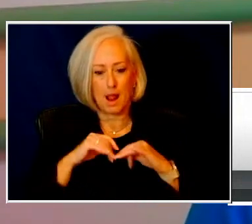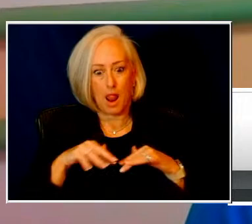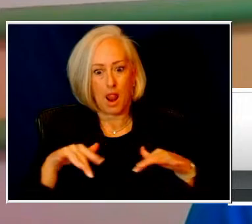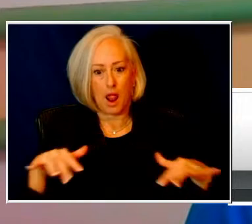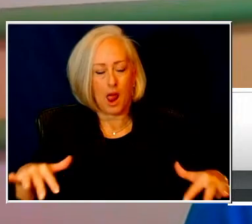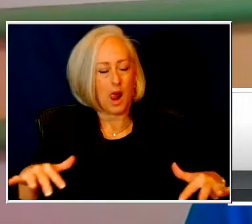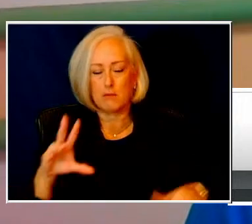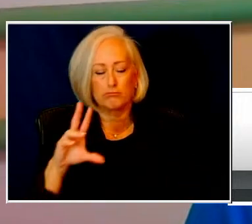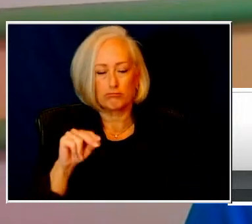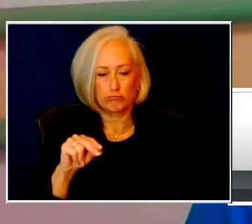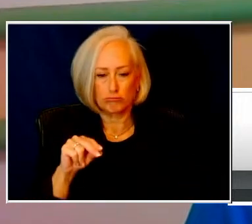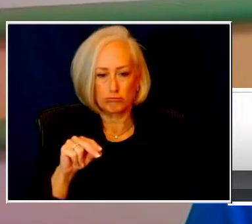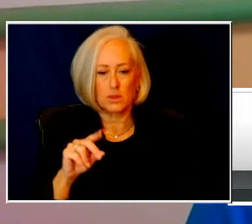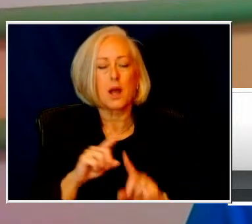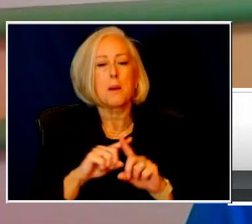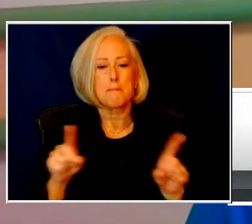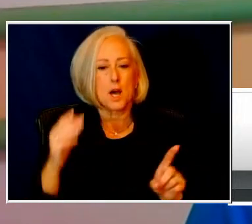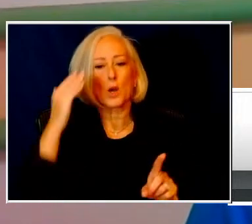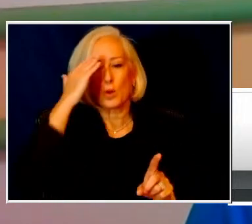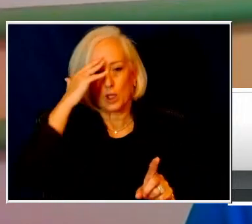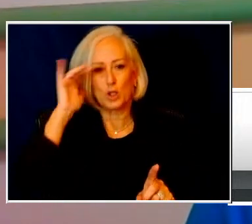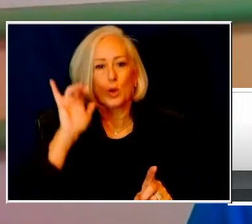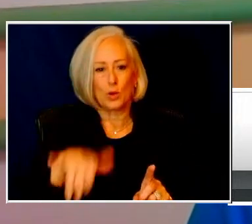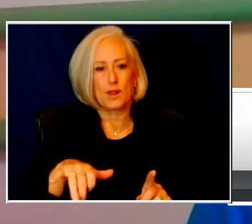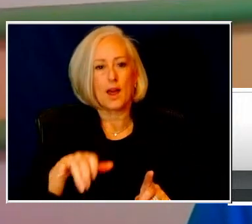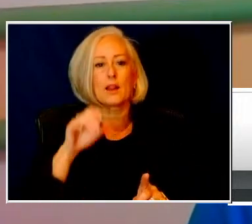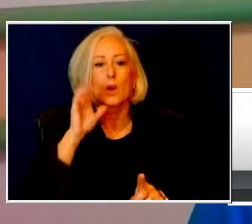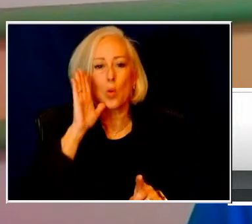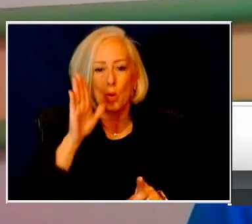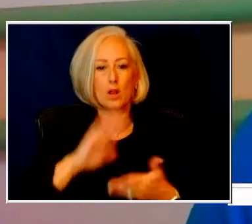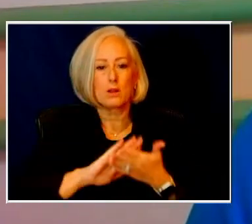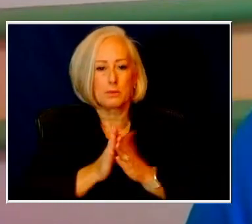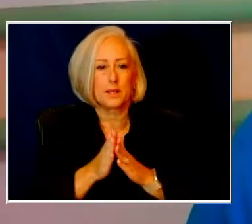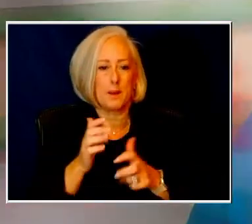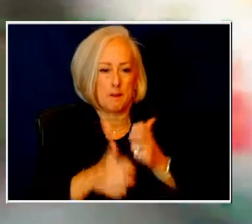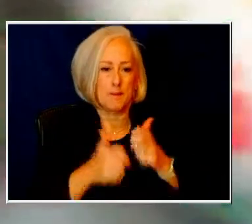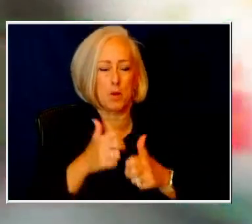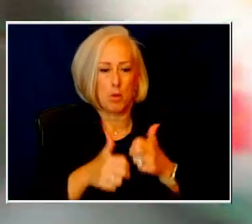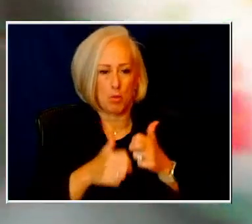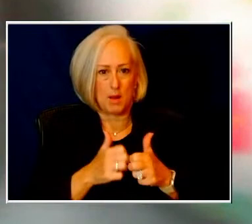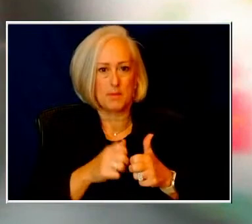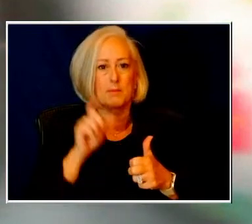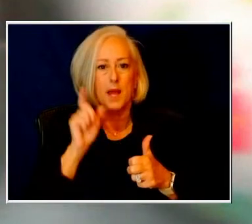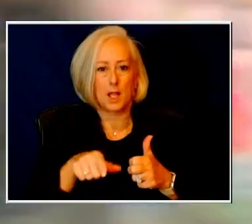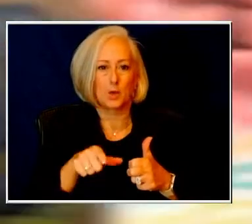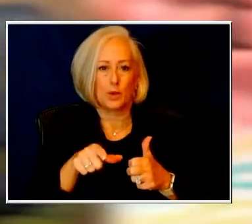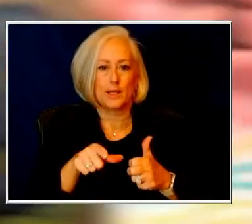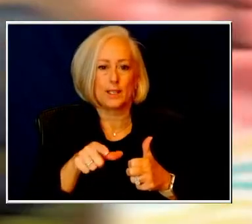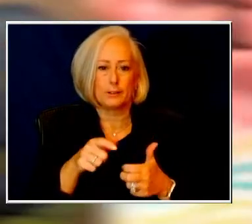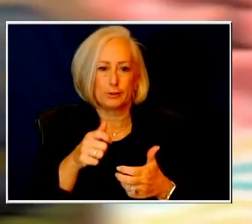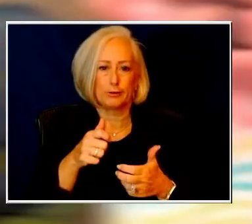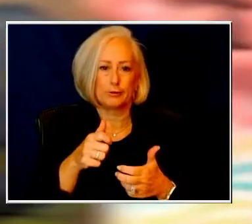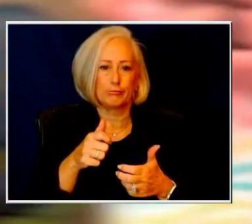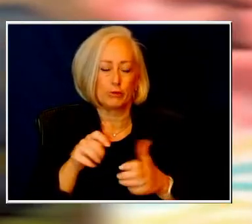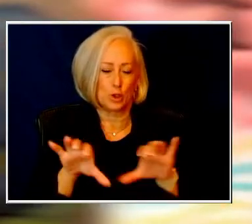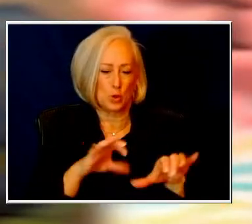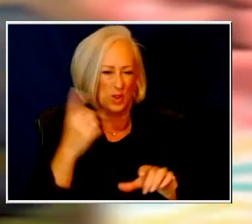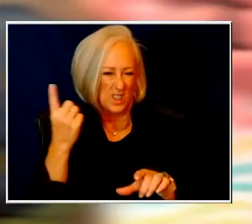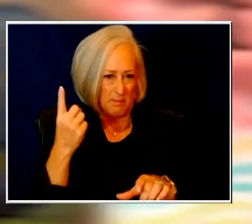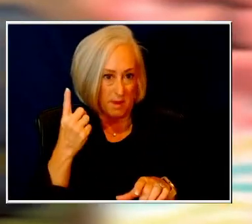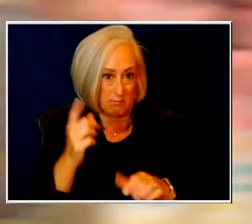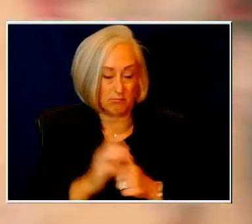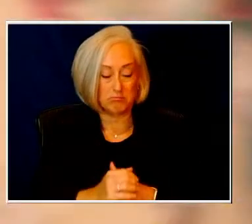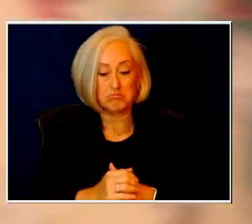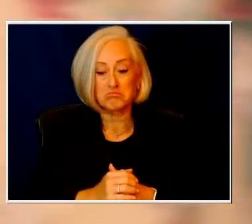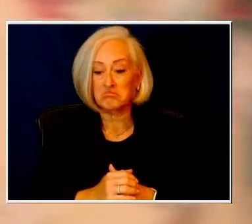but we knew that it was going to be a problem and that needed to be addressed. So, but she was otherwise a pretty